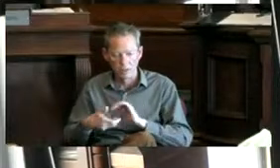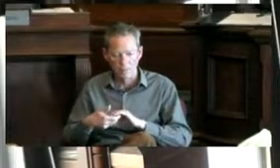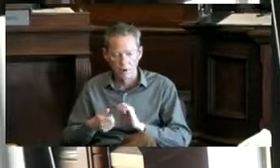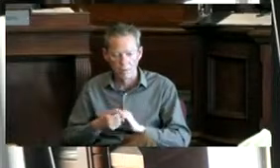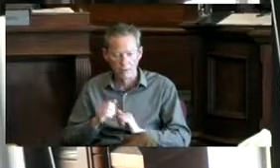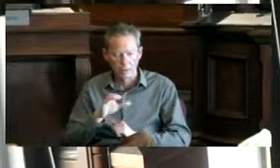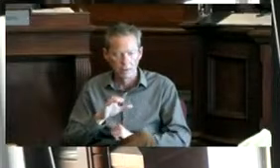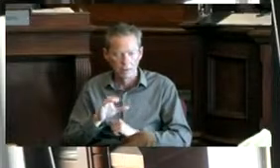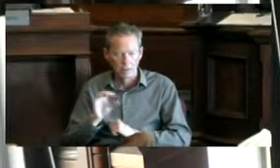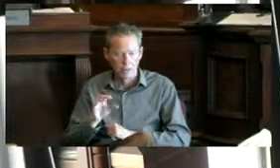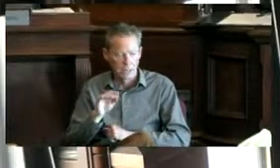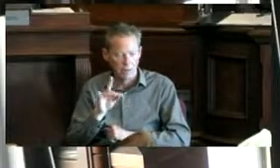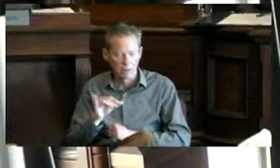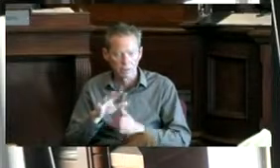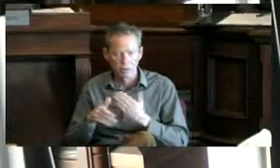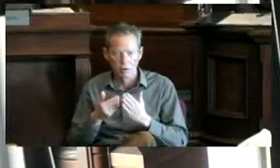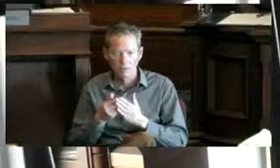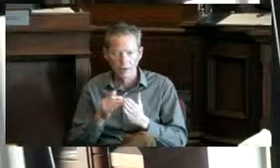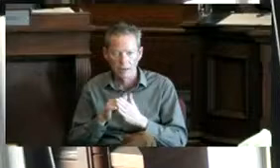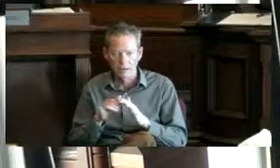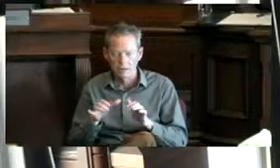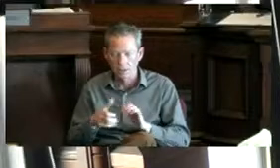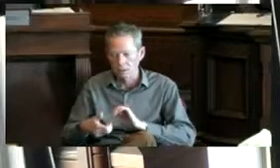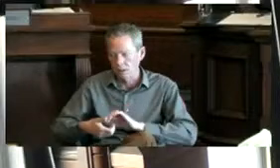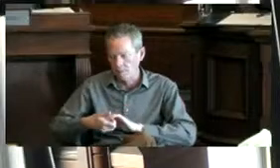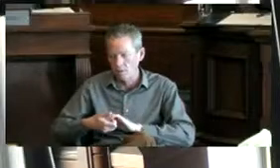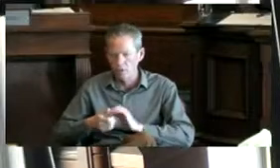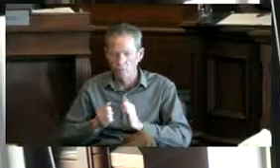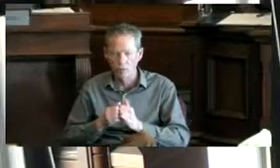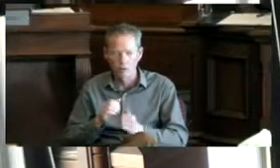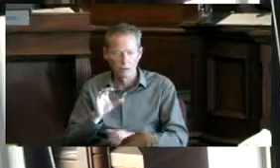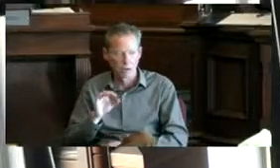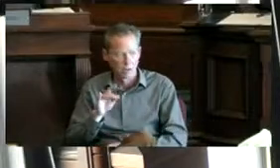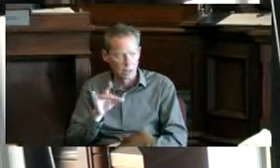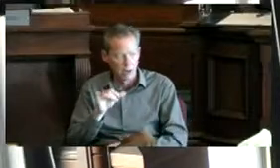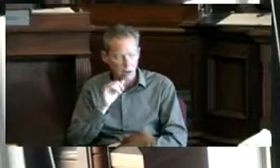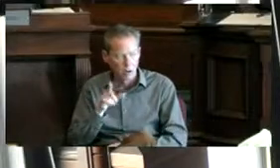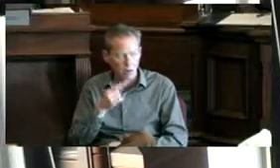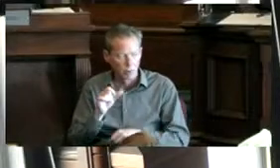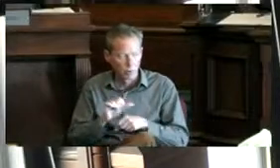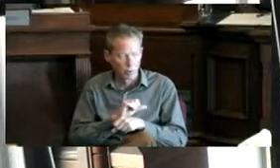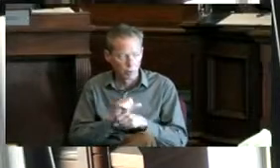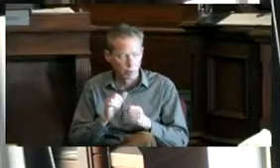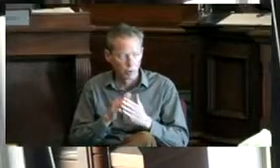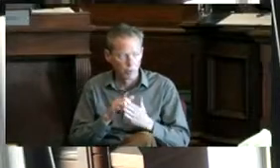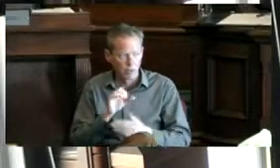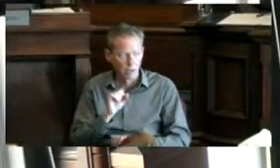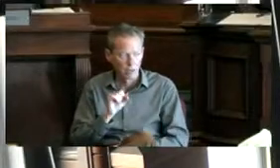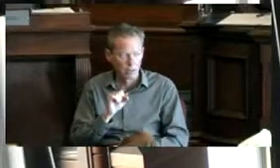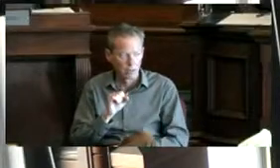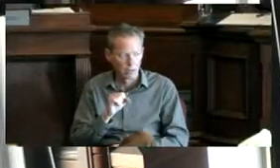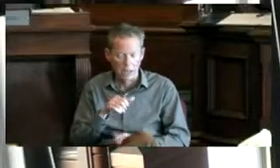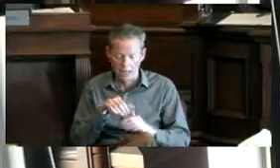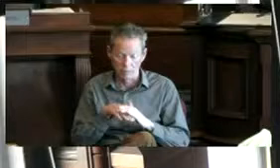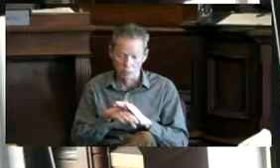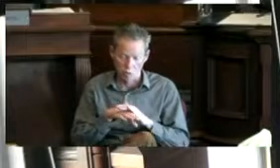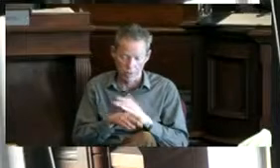So all of this is done in collaboration with the county. Not only the work that, and I'm just walking